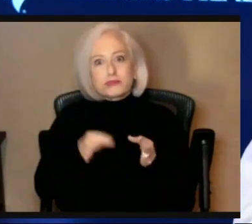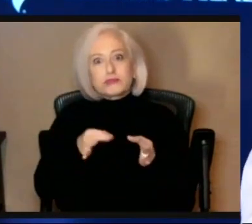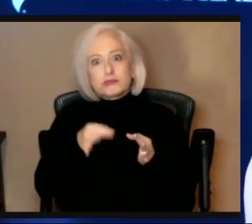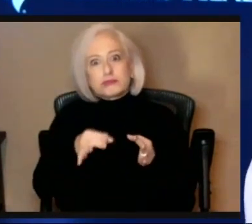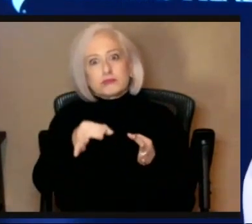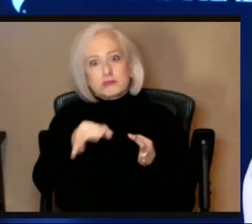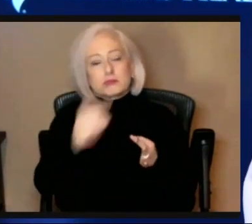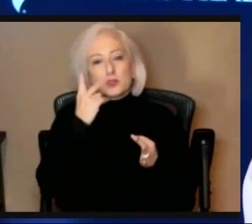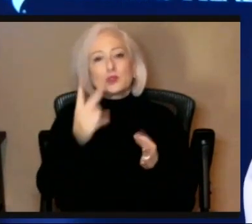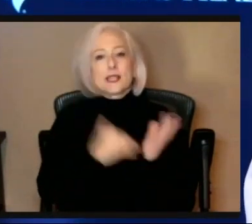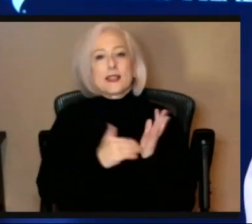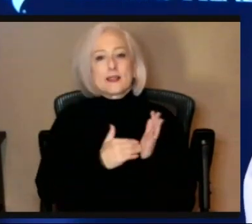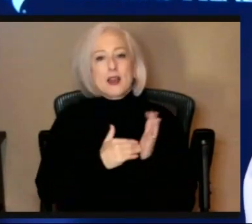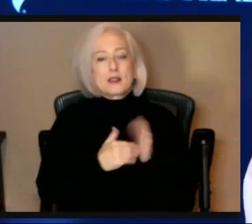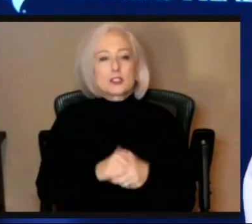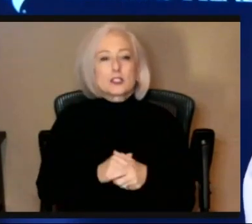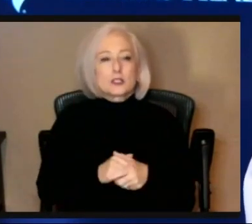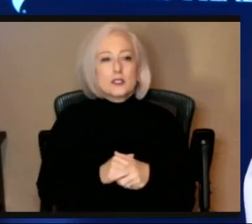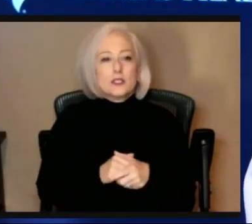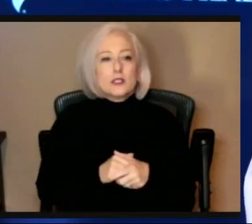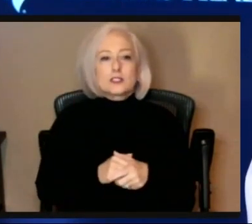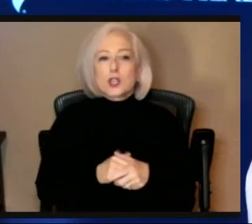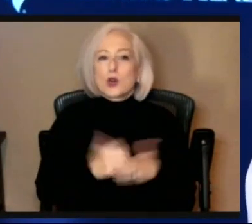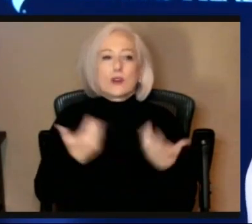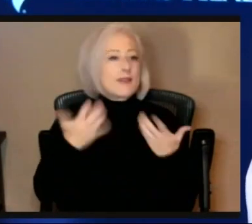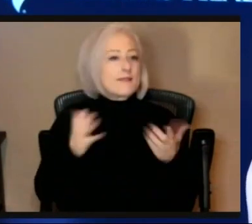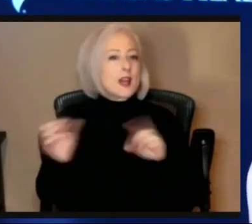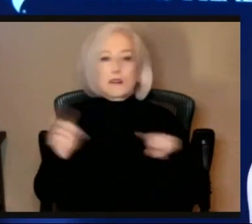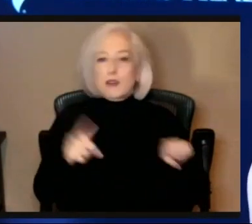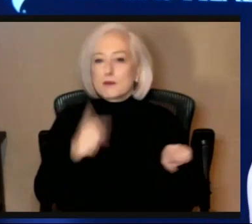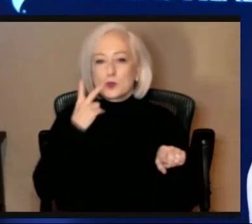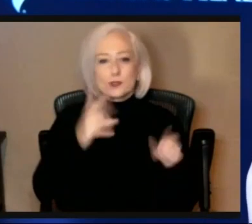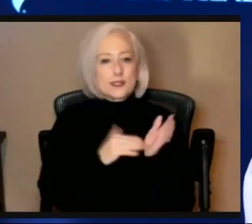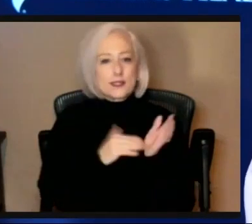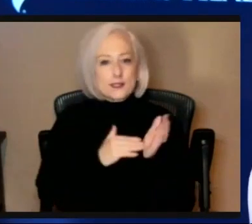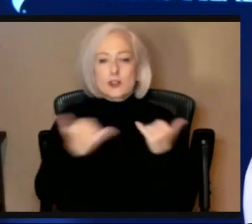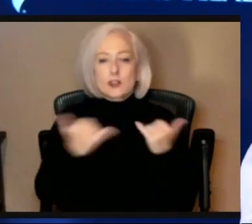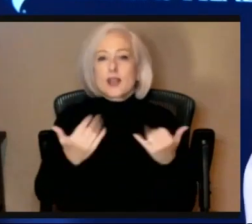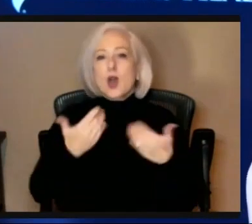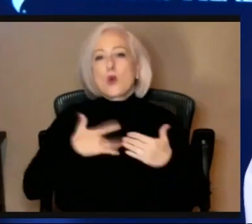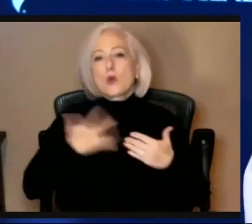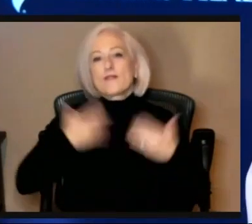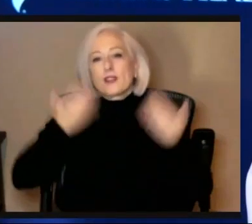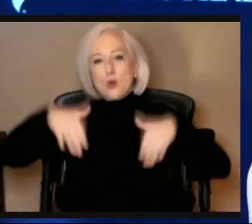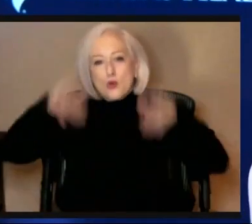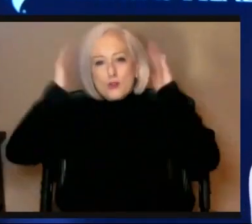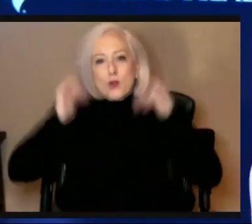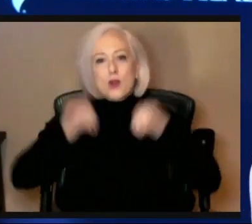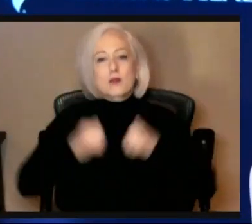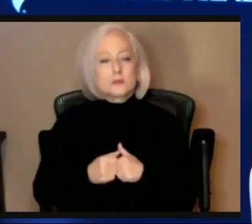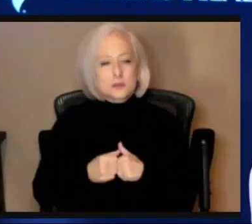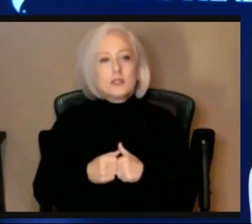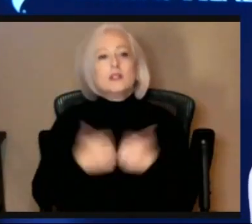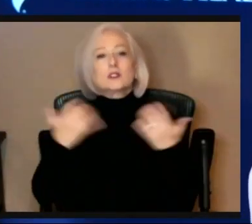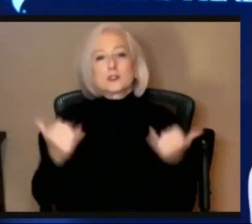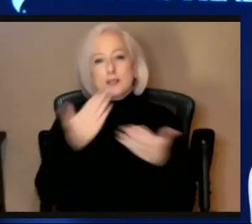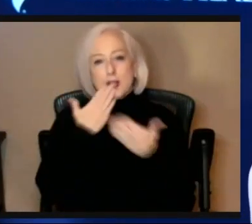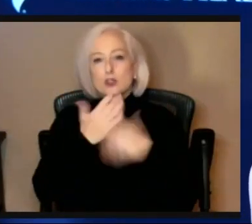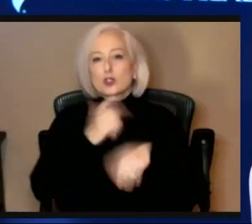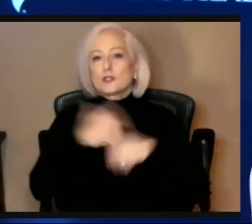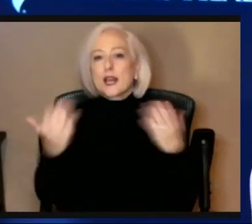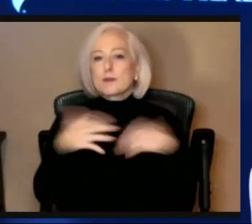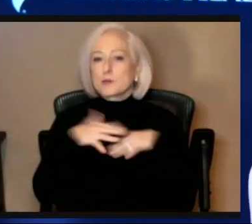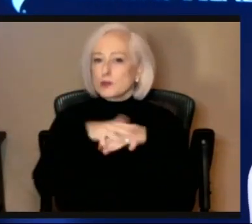and the healthcare system's been somewhat overwhelmed. So now's the chance to reintegrate. Take care of your health.